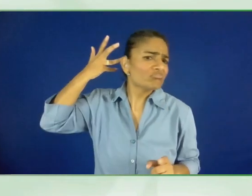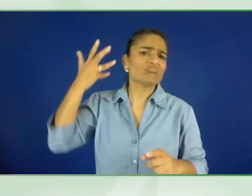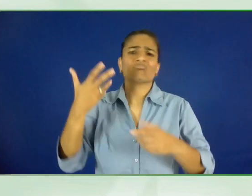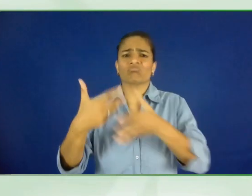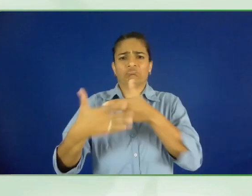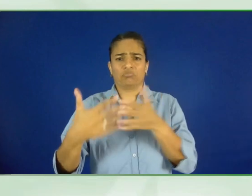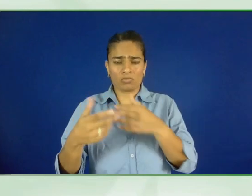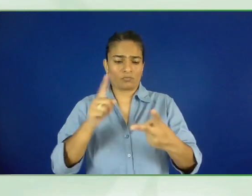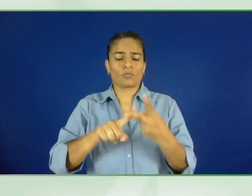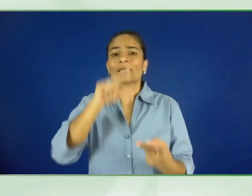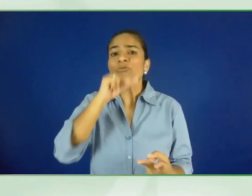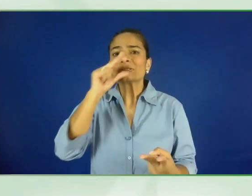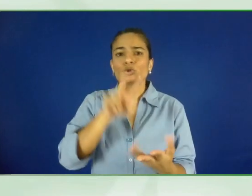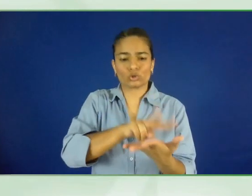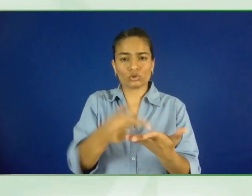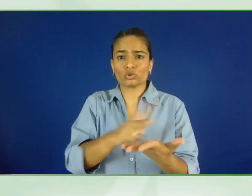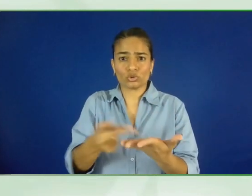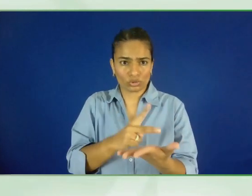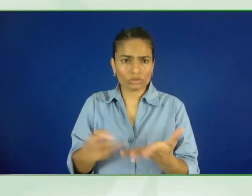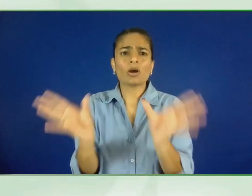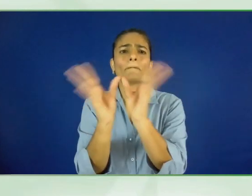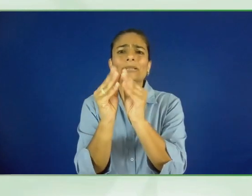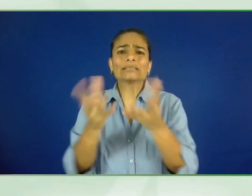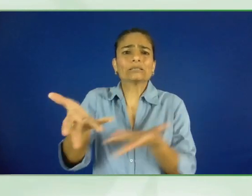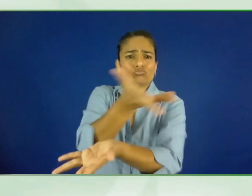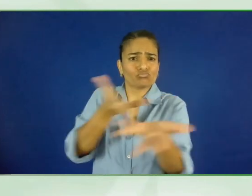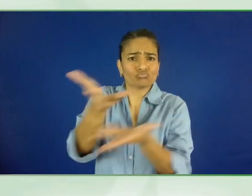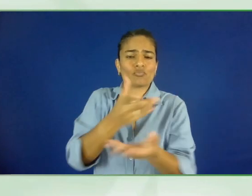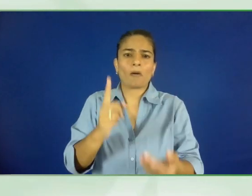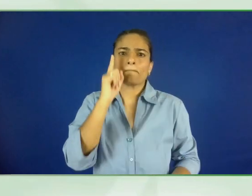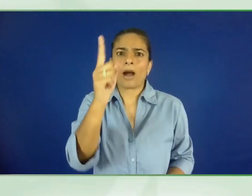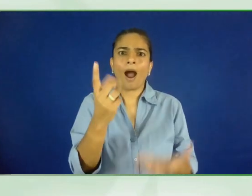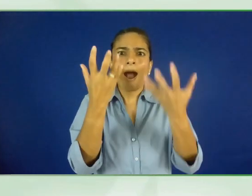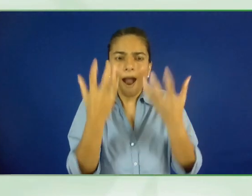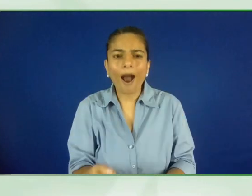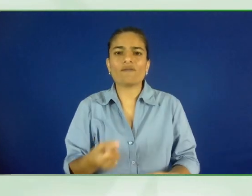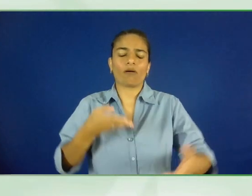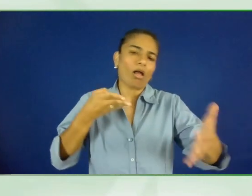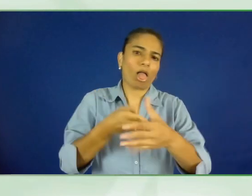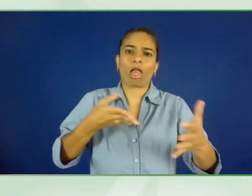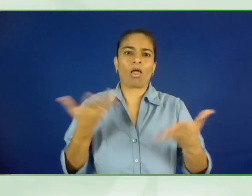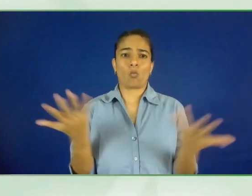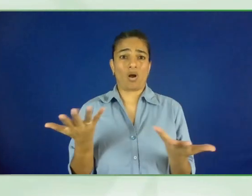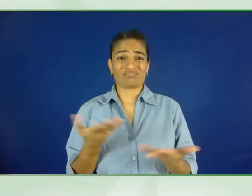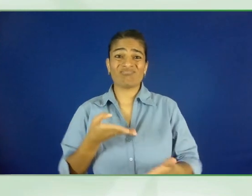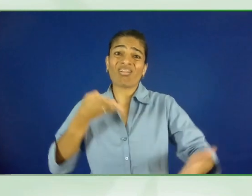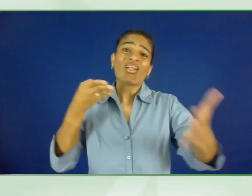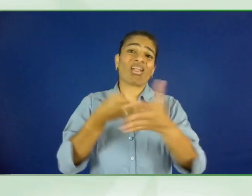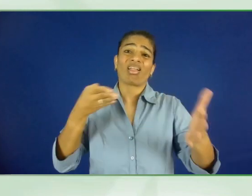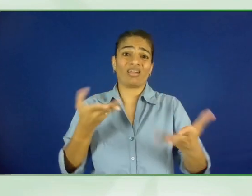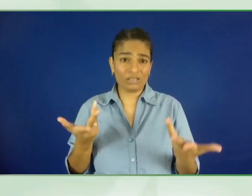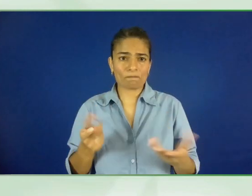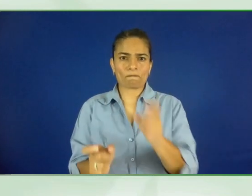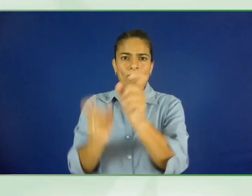Unfortunately, there is often a lack of access to this. It is also common for employers to use financial arguments